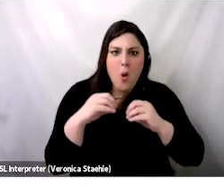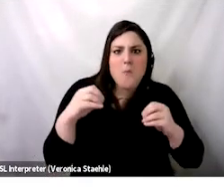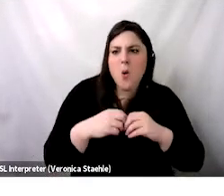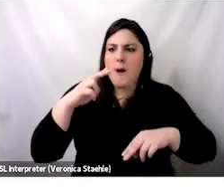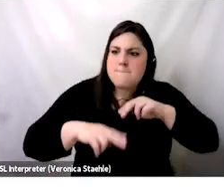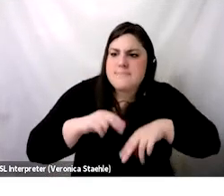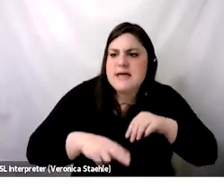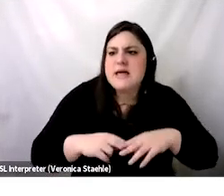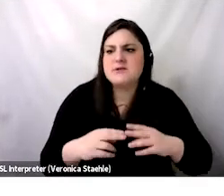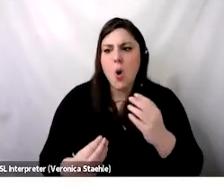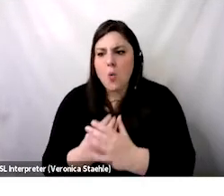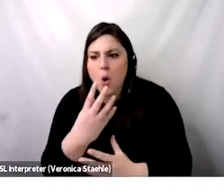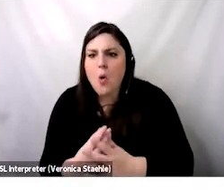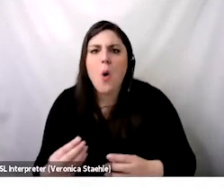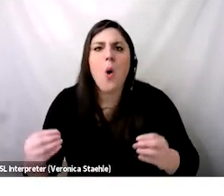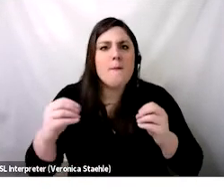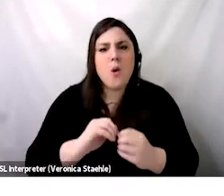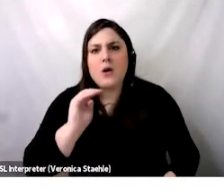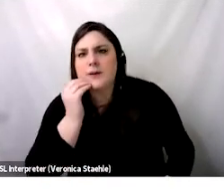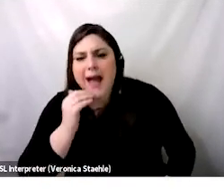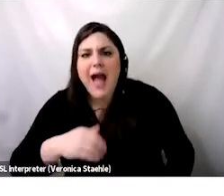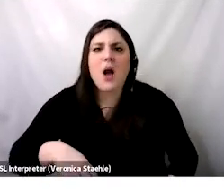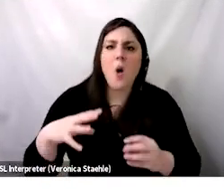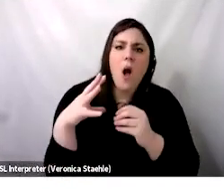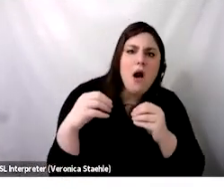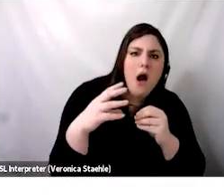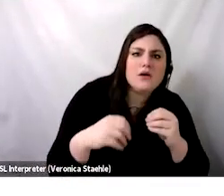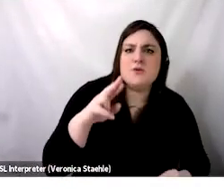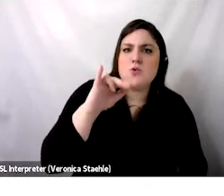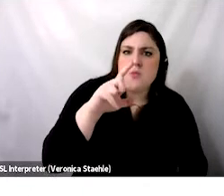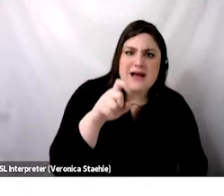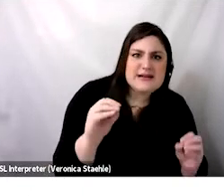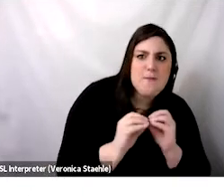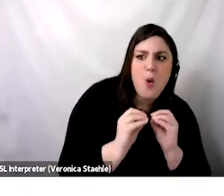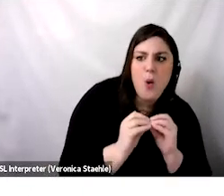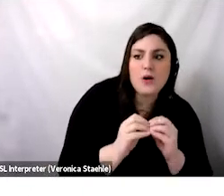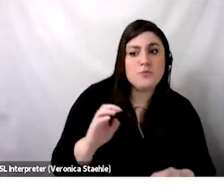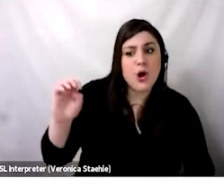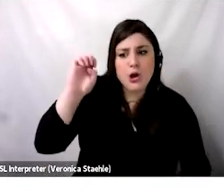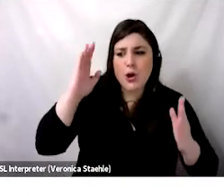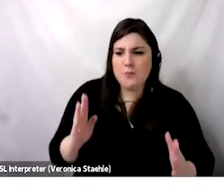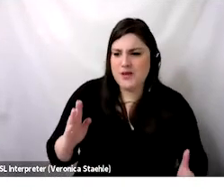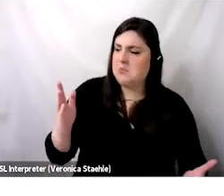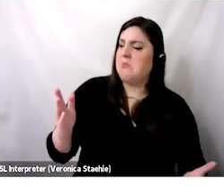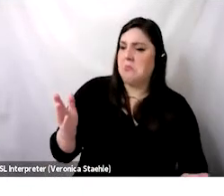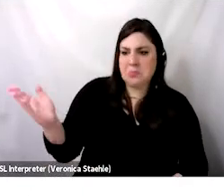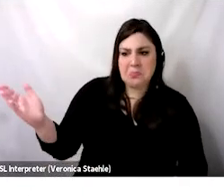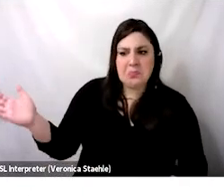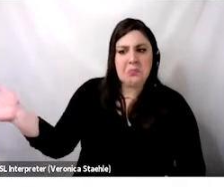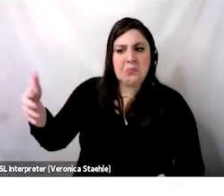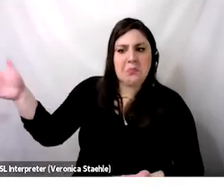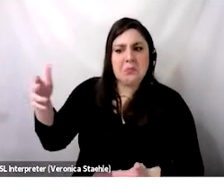need for tobacco, cotton, rice, Europeans realized they had an endless supply of people,